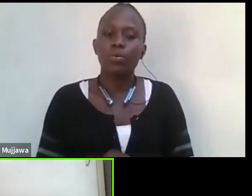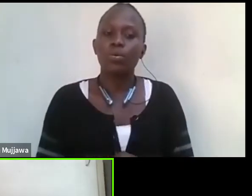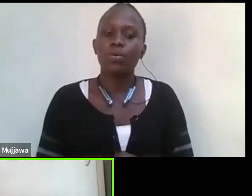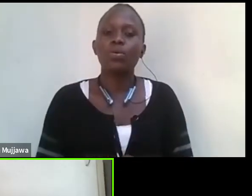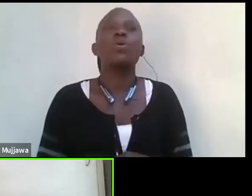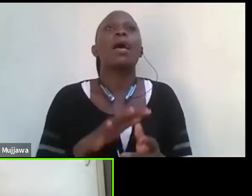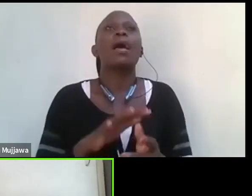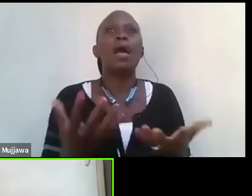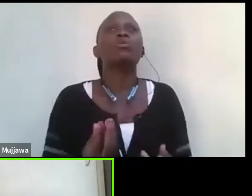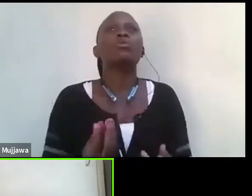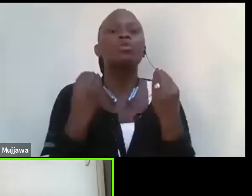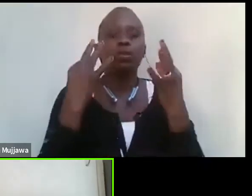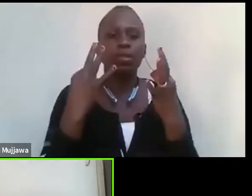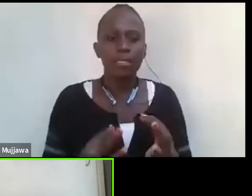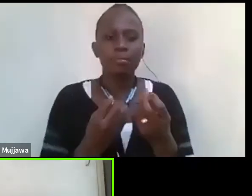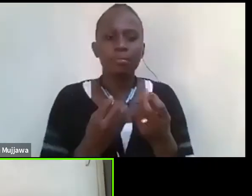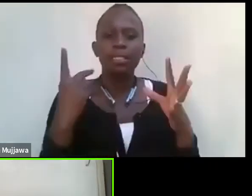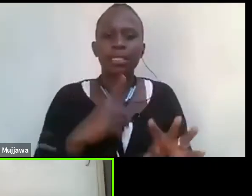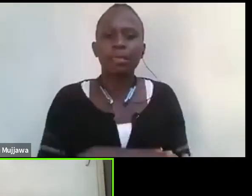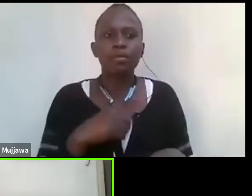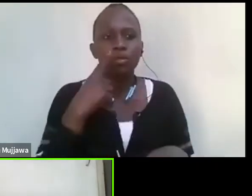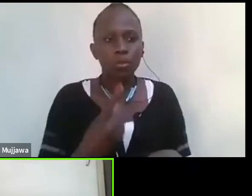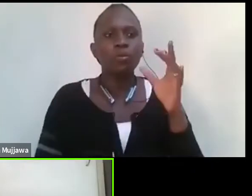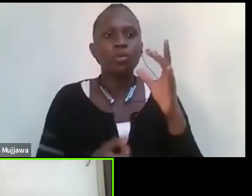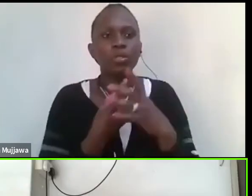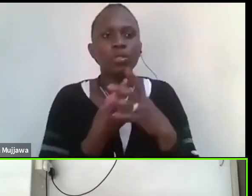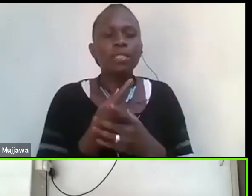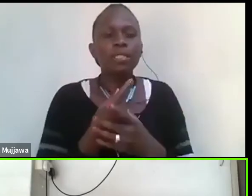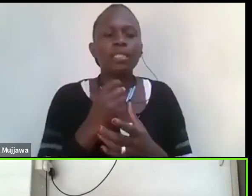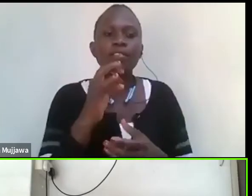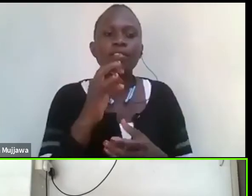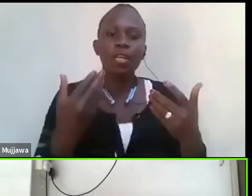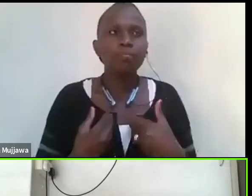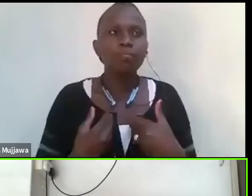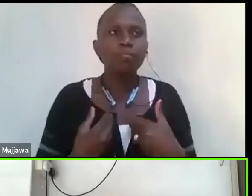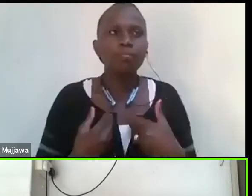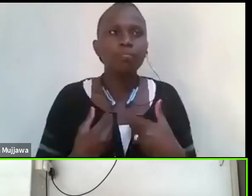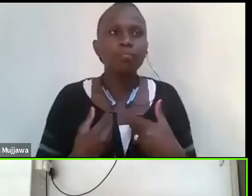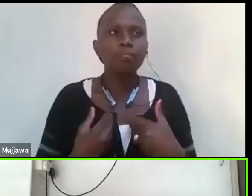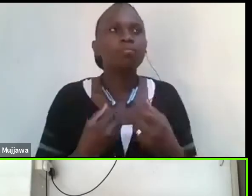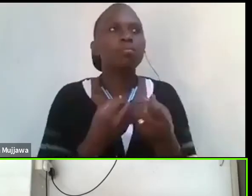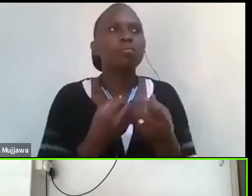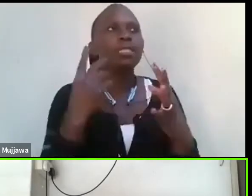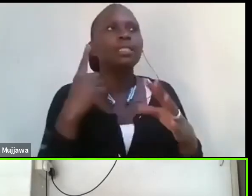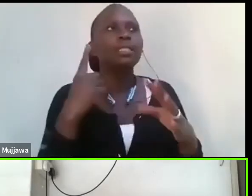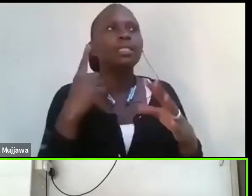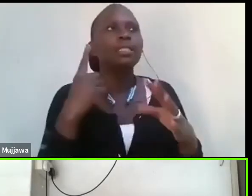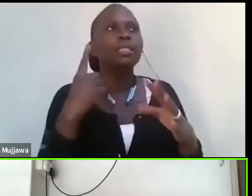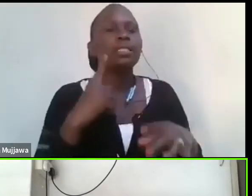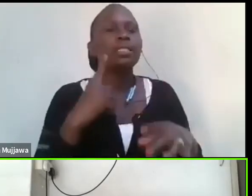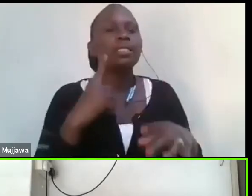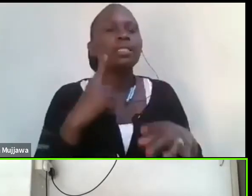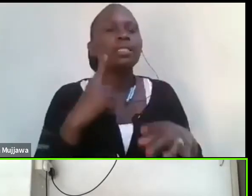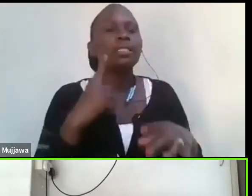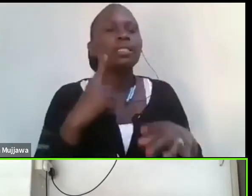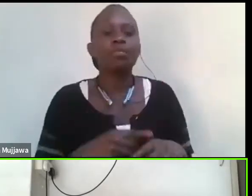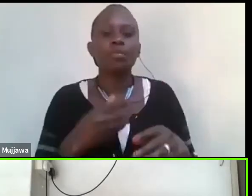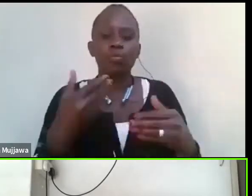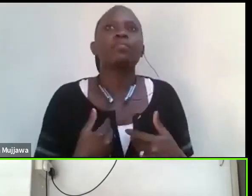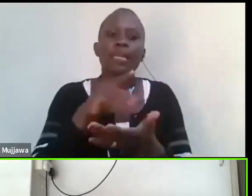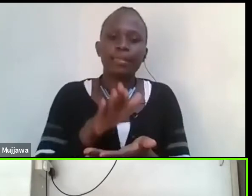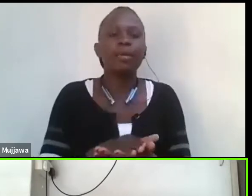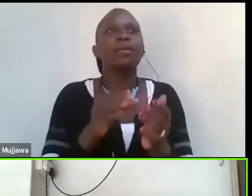for opportunities, if we have vacancies, normally we go into our database for people who have worked within